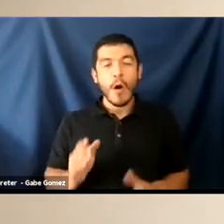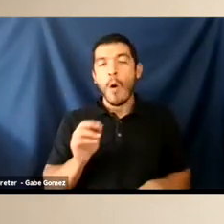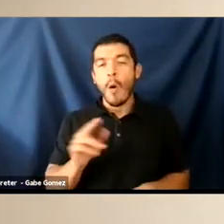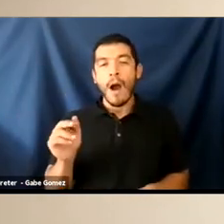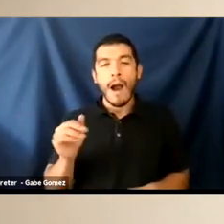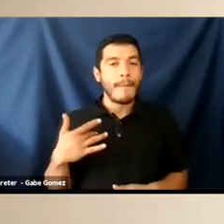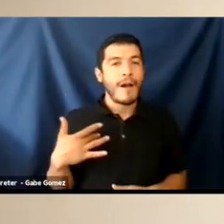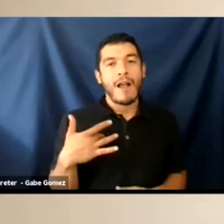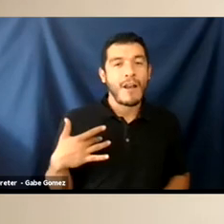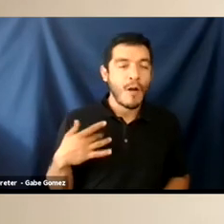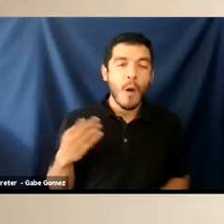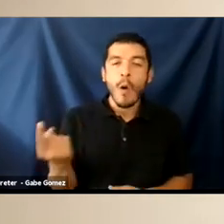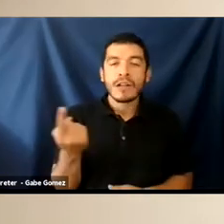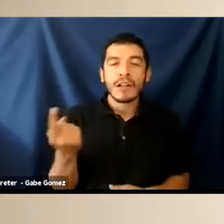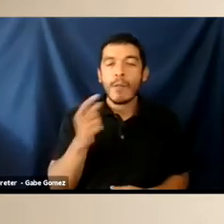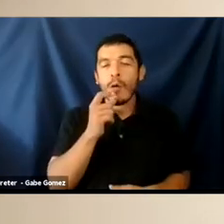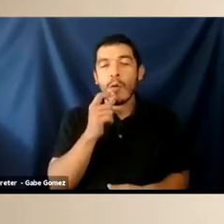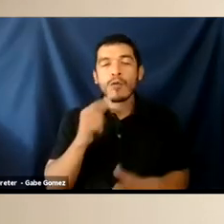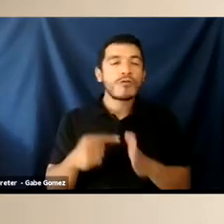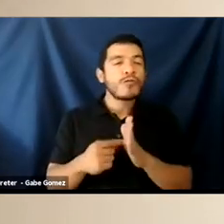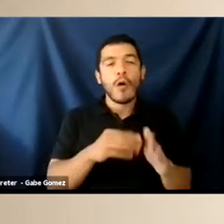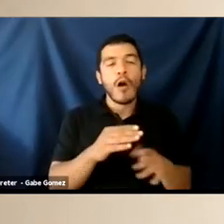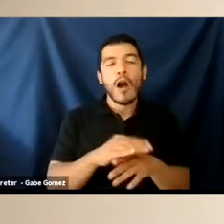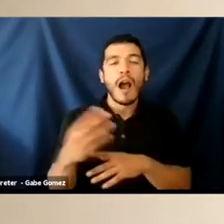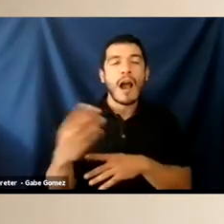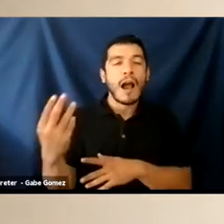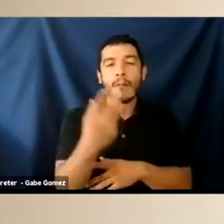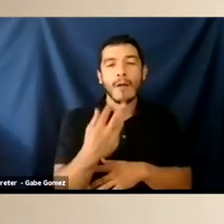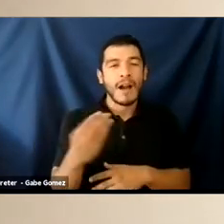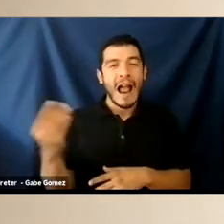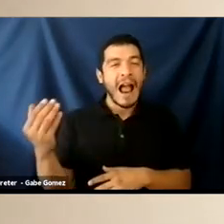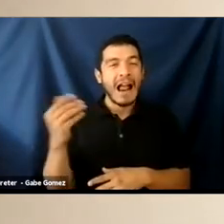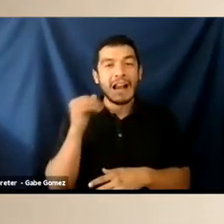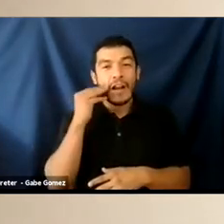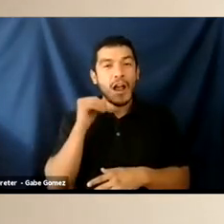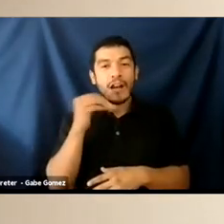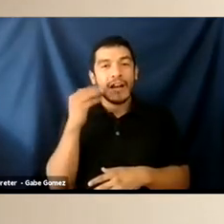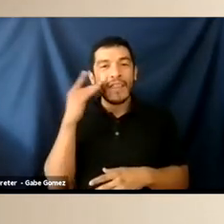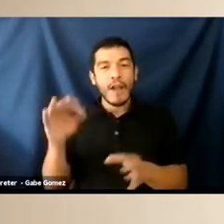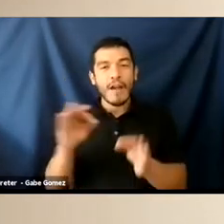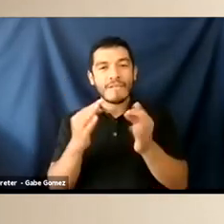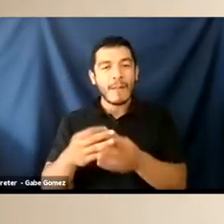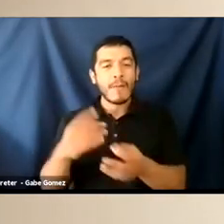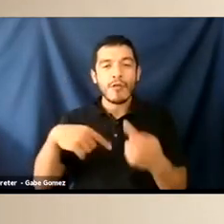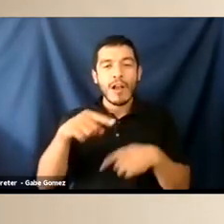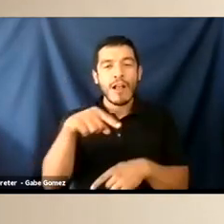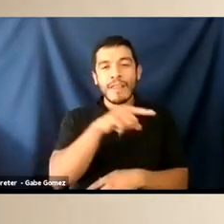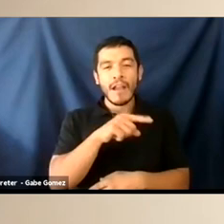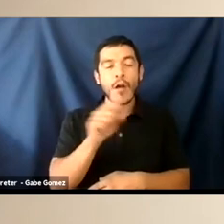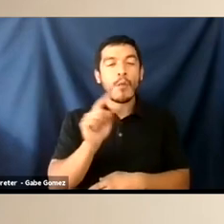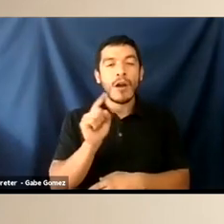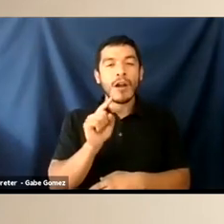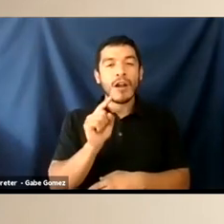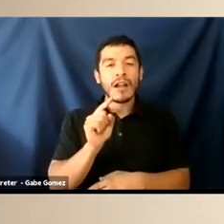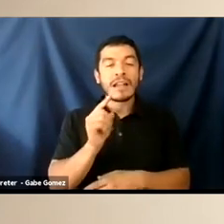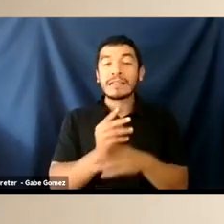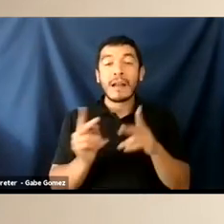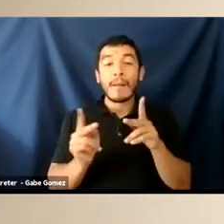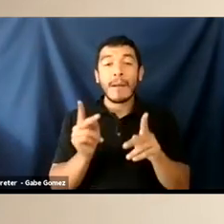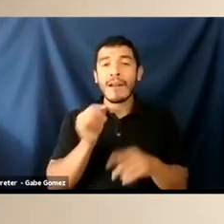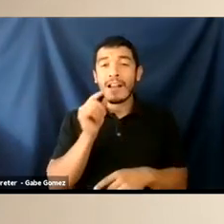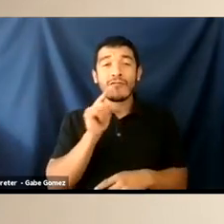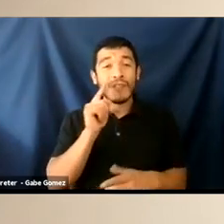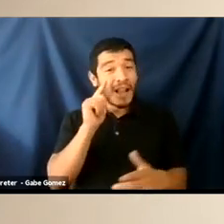model or someone who was depicted on camera, and nor had their families or the people around them, to the point where some people didn't